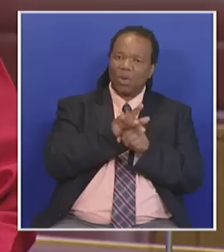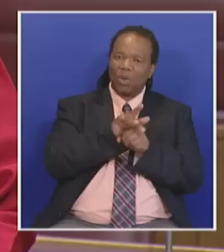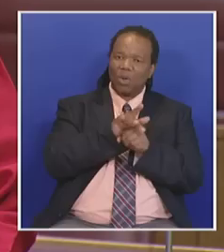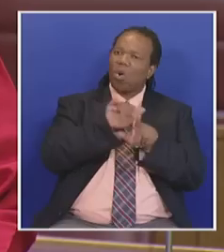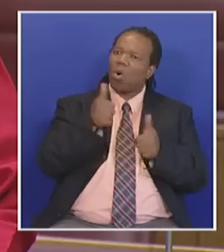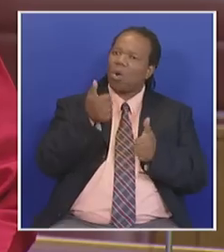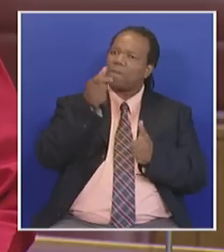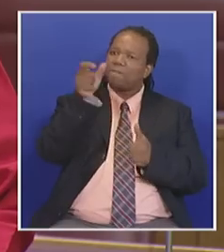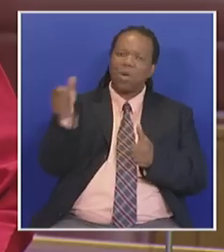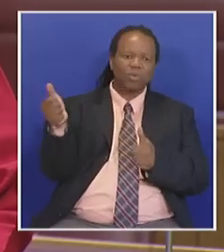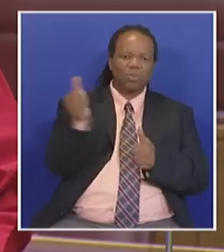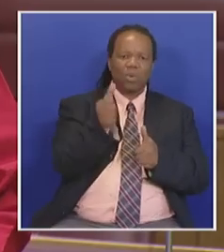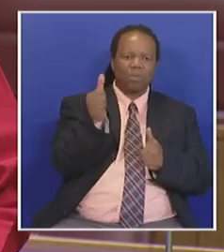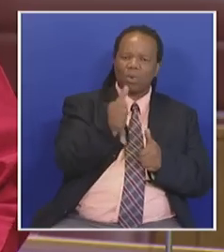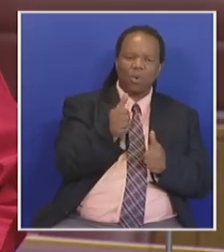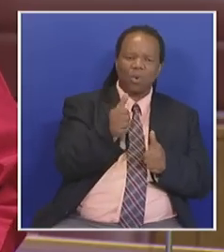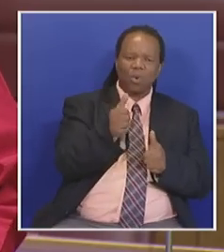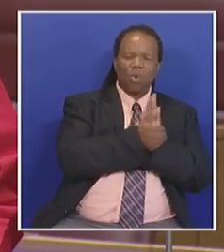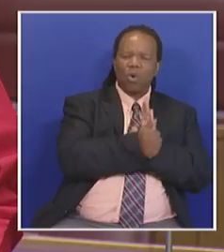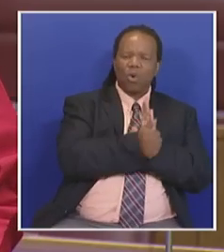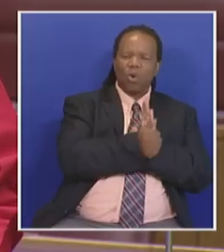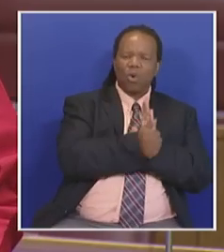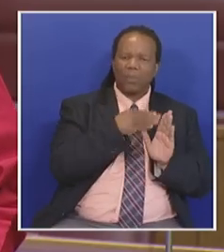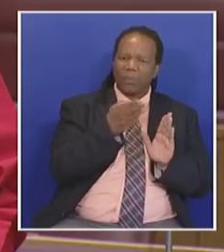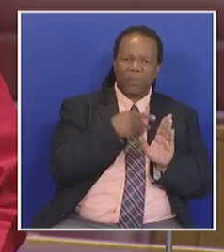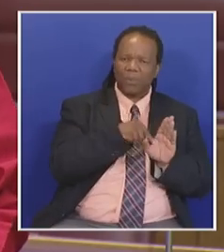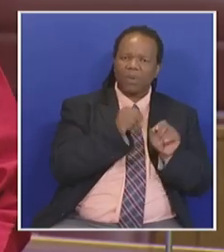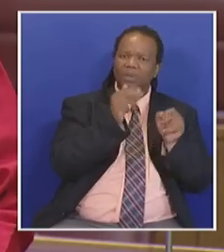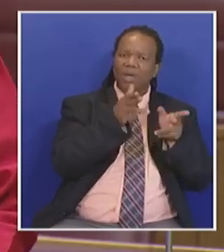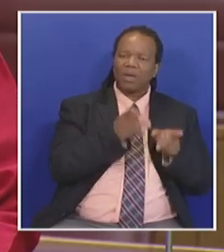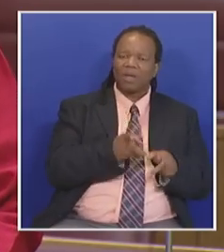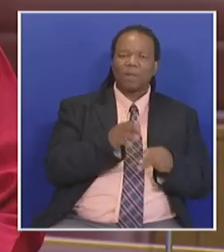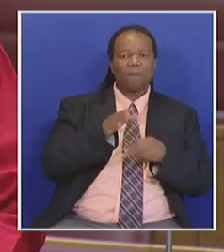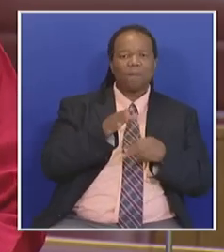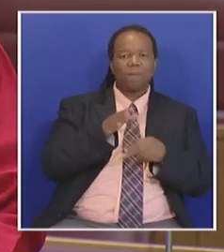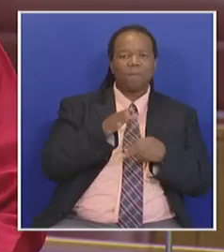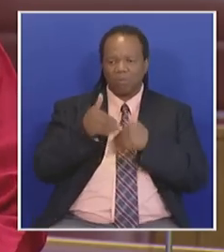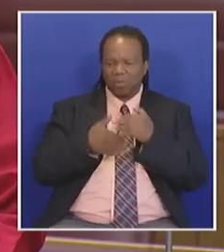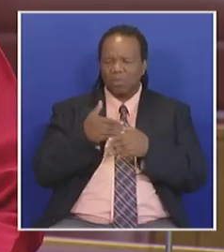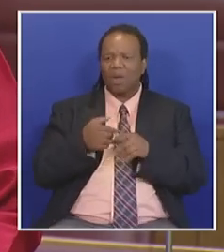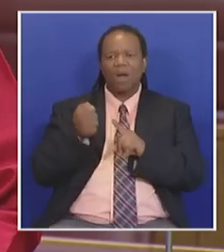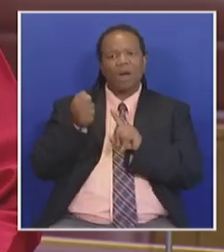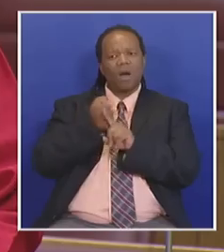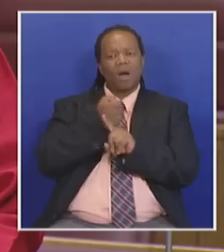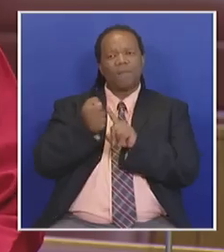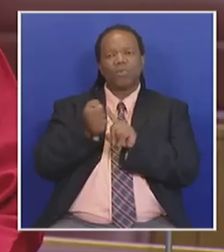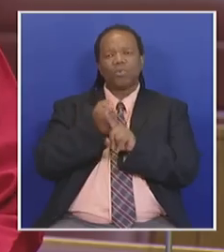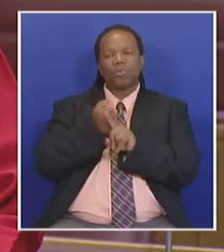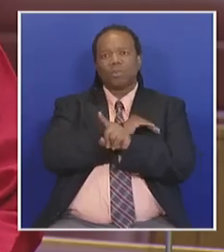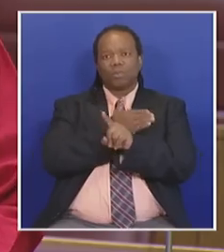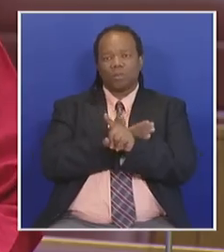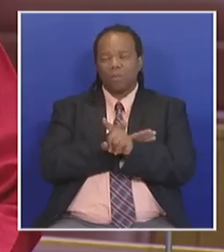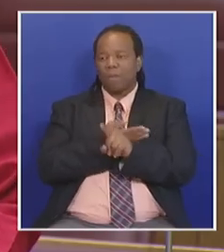and unqualified directors, that the regular abuse of power by Fetsang Mokatitebe be